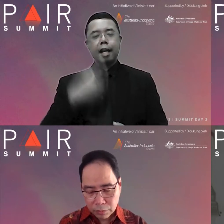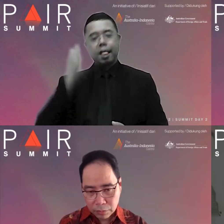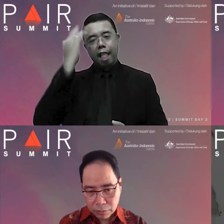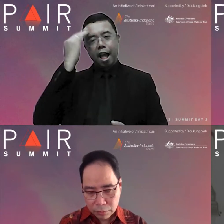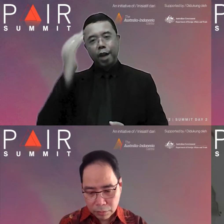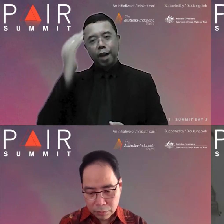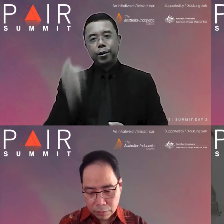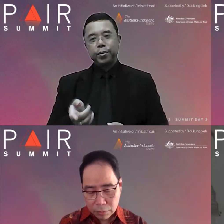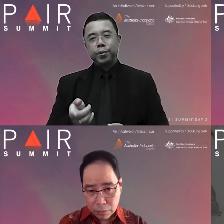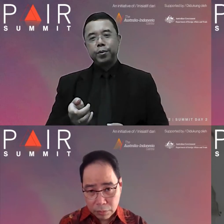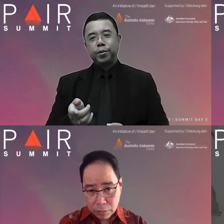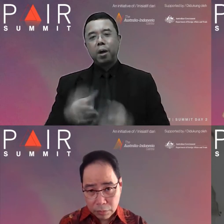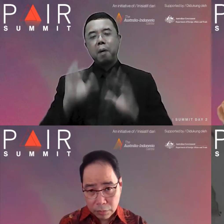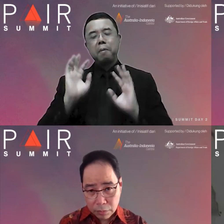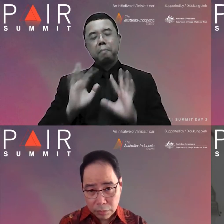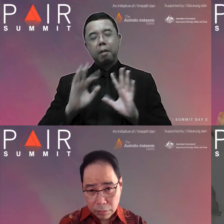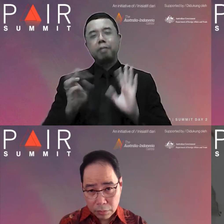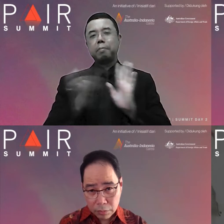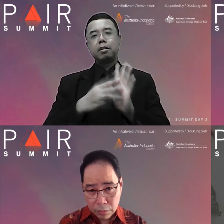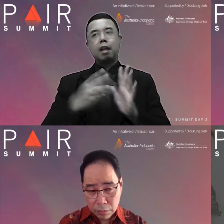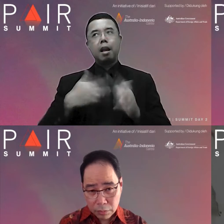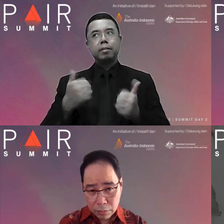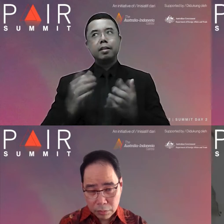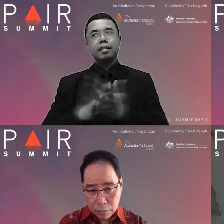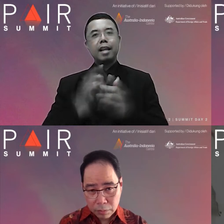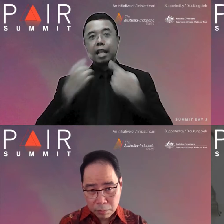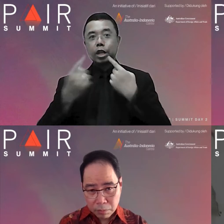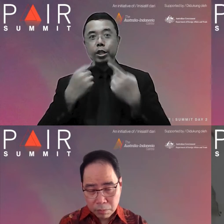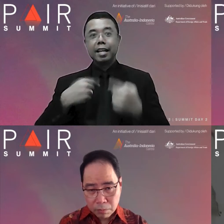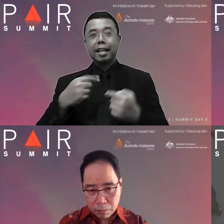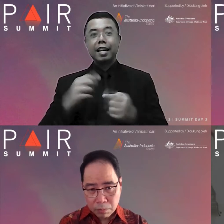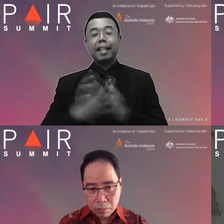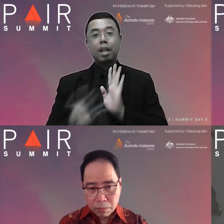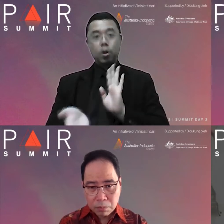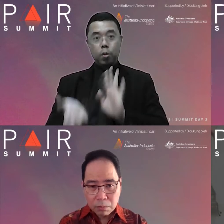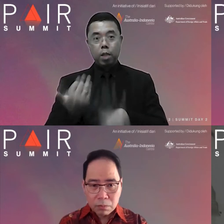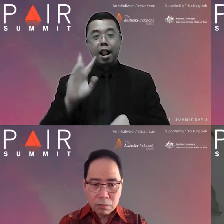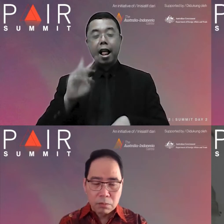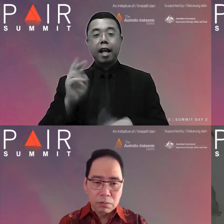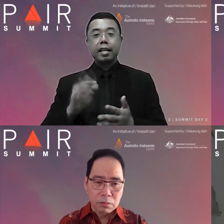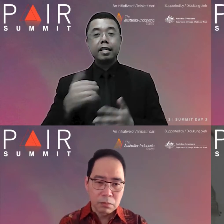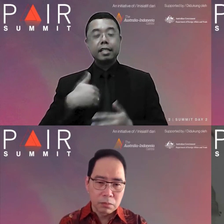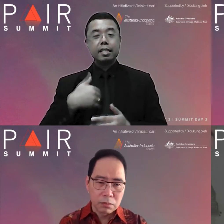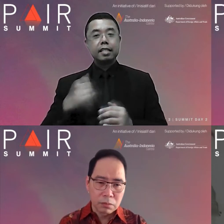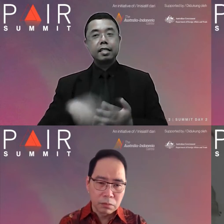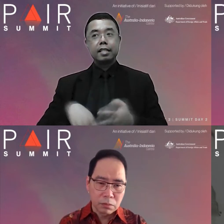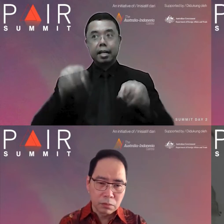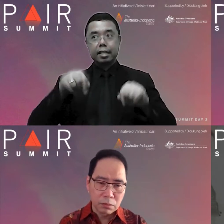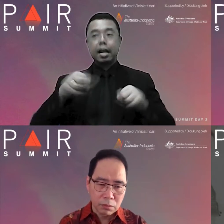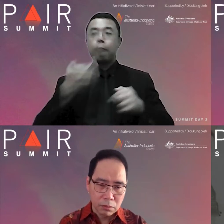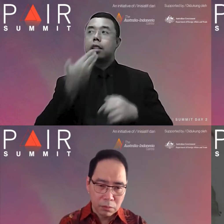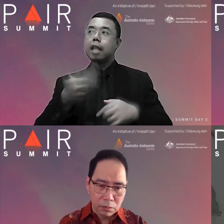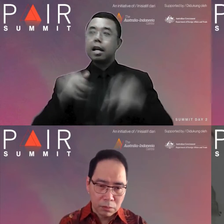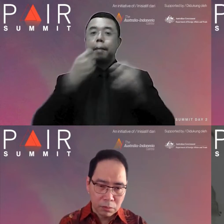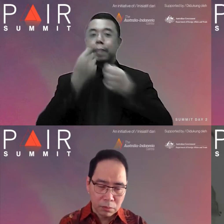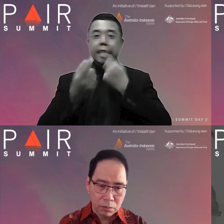that. But I'd just like to pick up on this point around the messaging, because it's obviously playing a critical role in compliance and